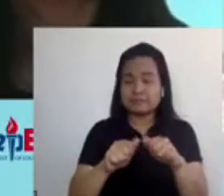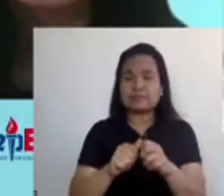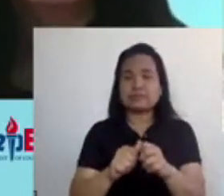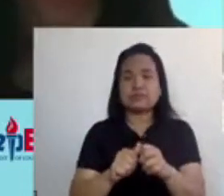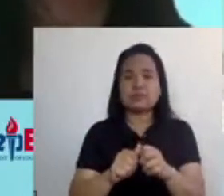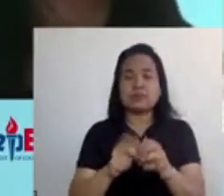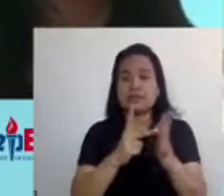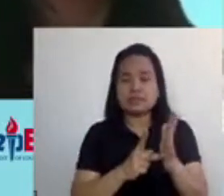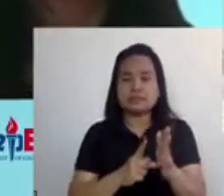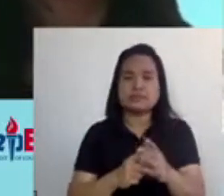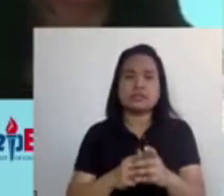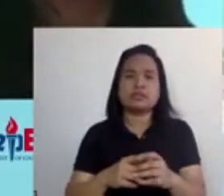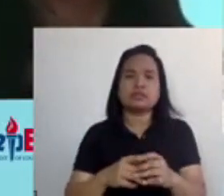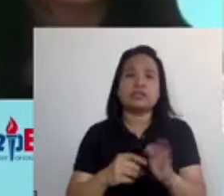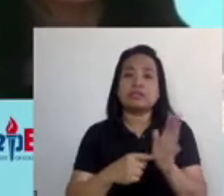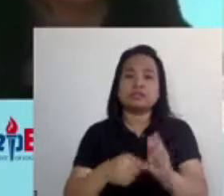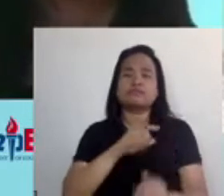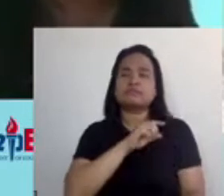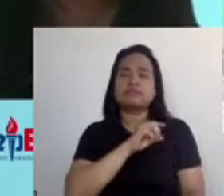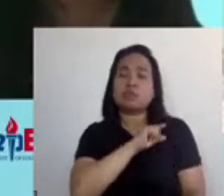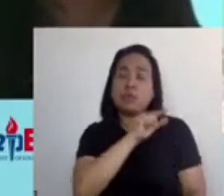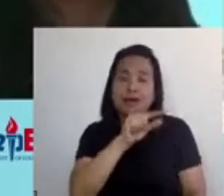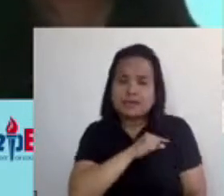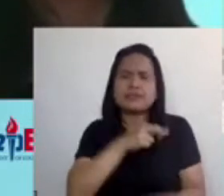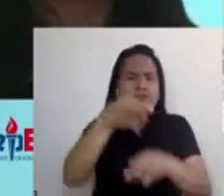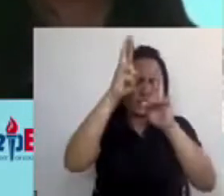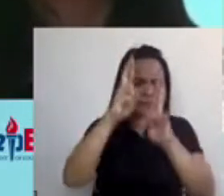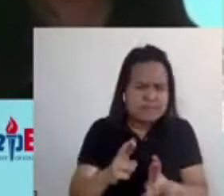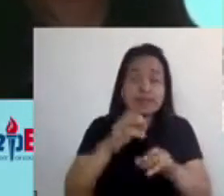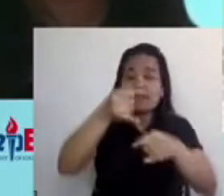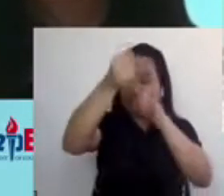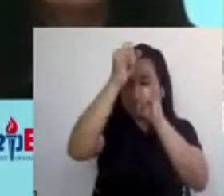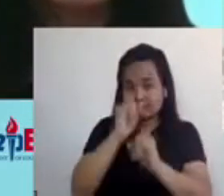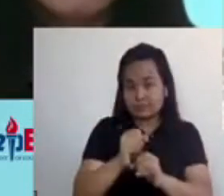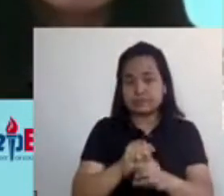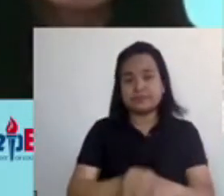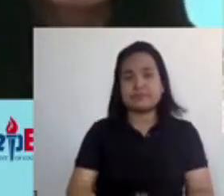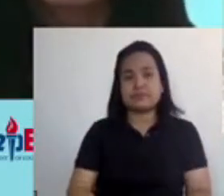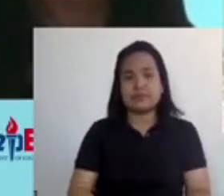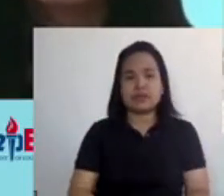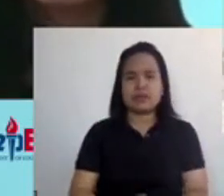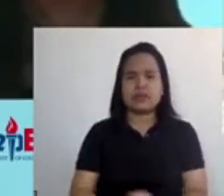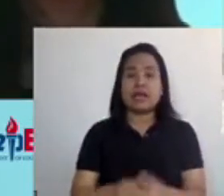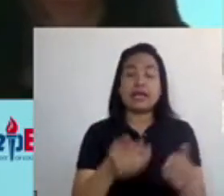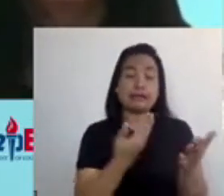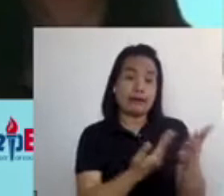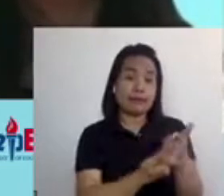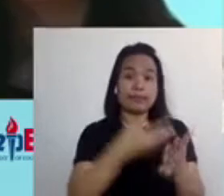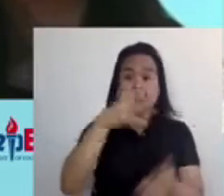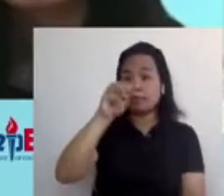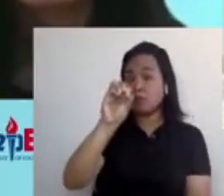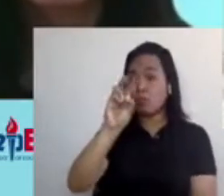as caring attitude, respect, and integrity. So on our MOV column, we have here two kinds